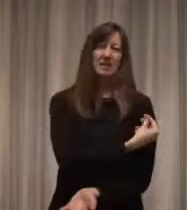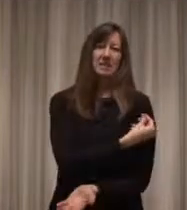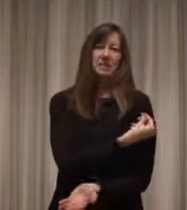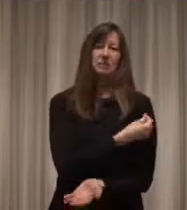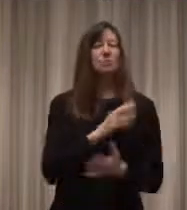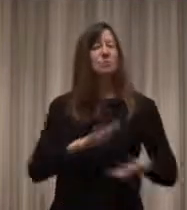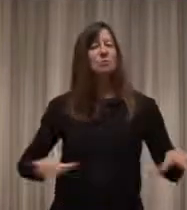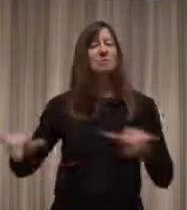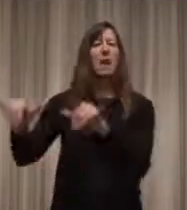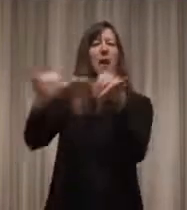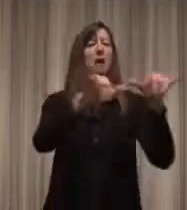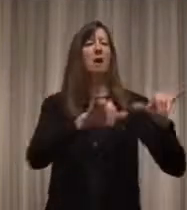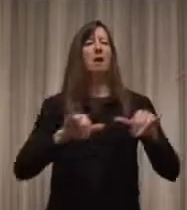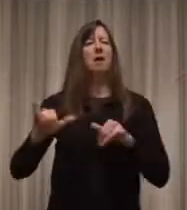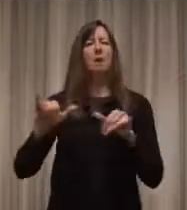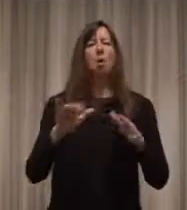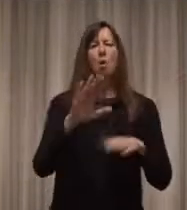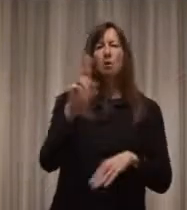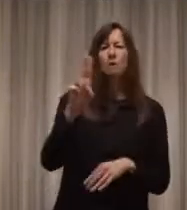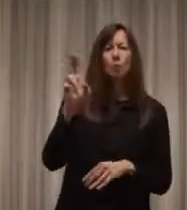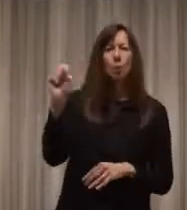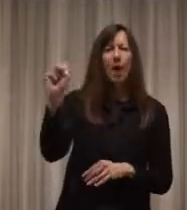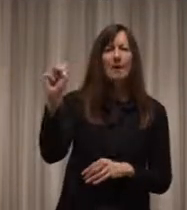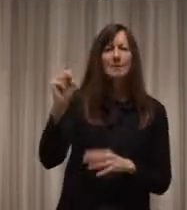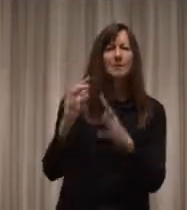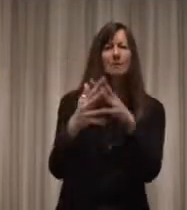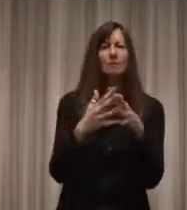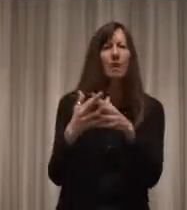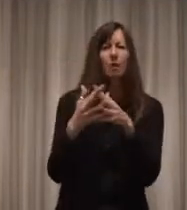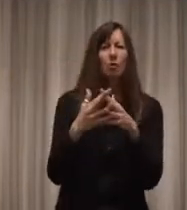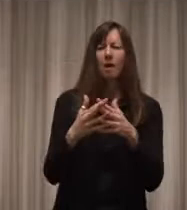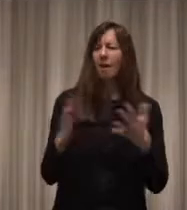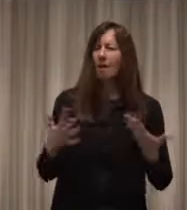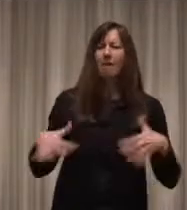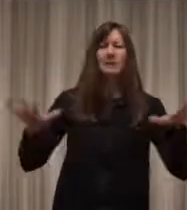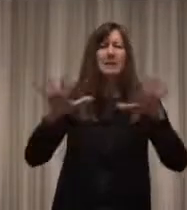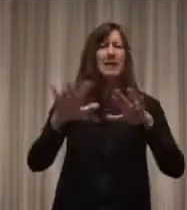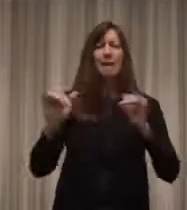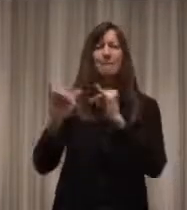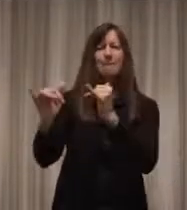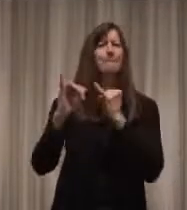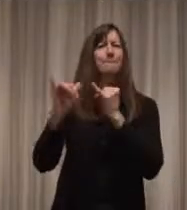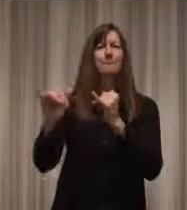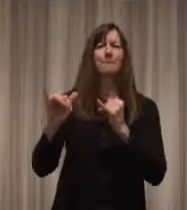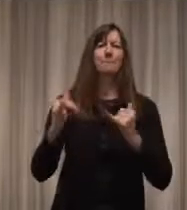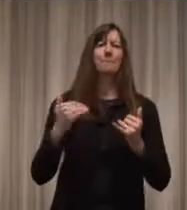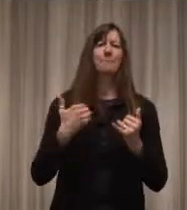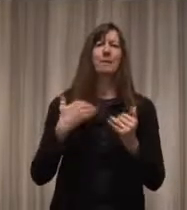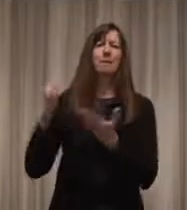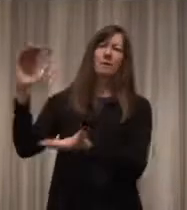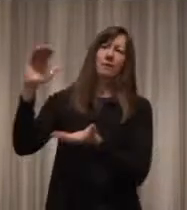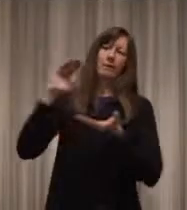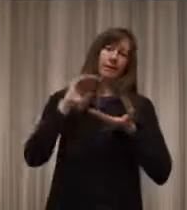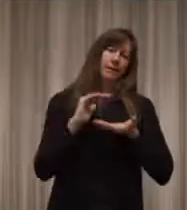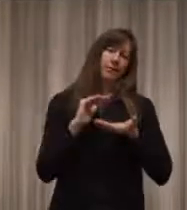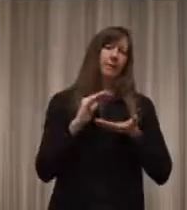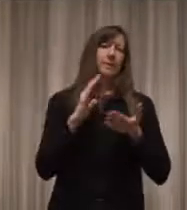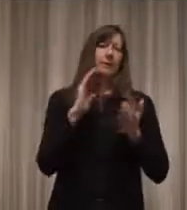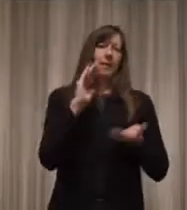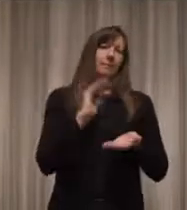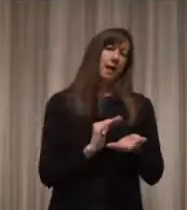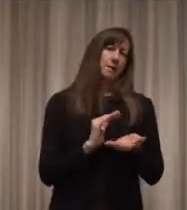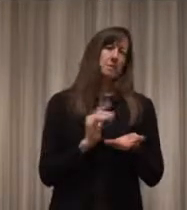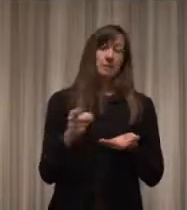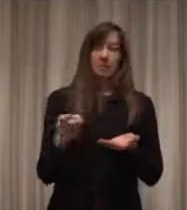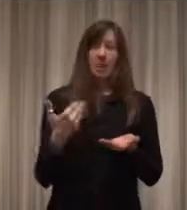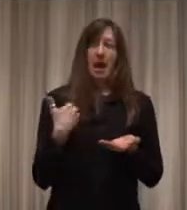eligible, there's not nearly enough for everybody. So we're doing the best that we can. And I'll talk about it in a moment, but really